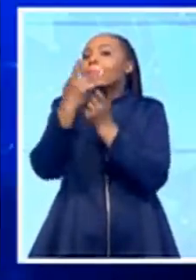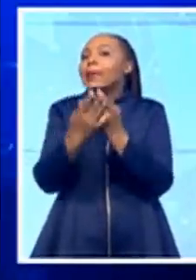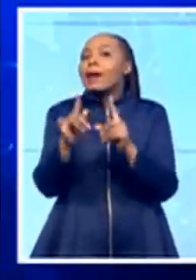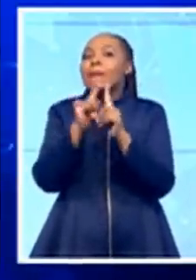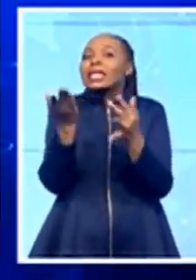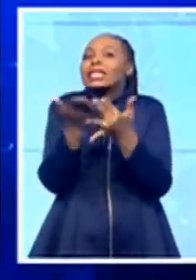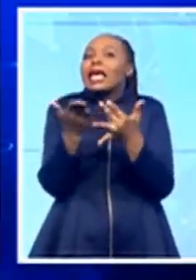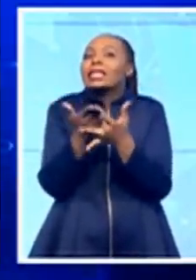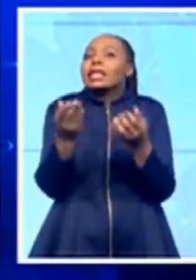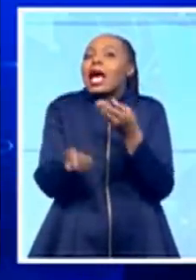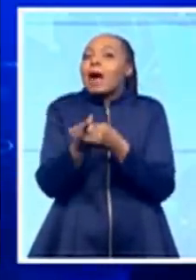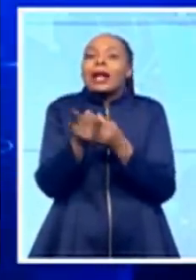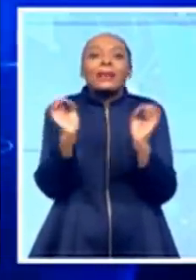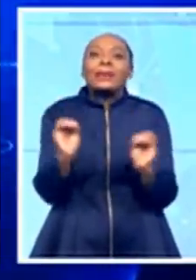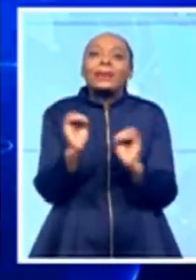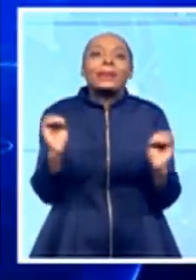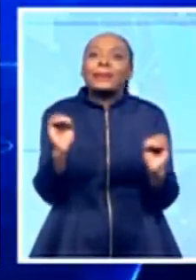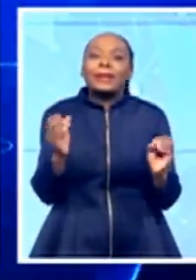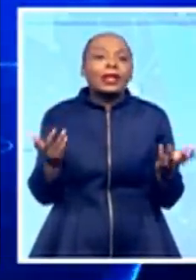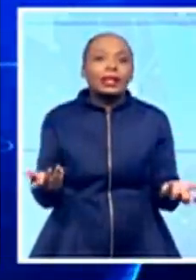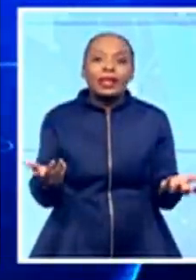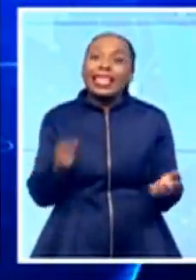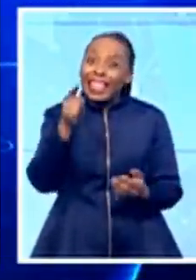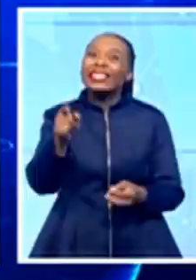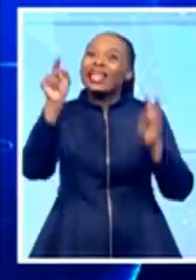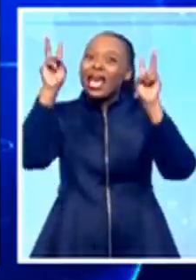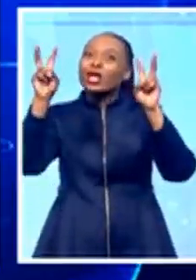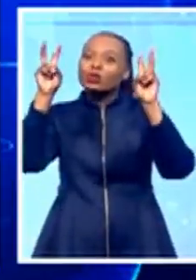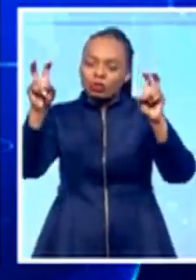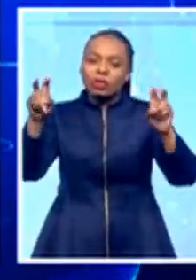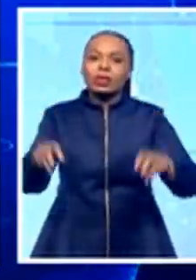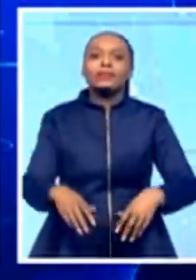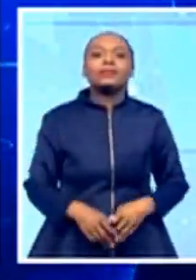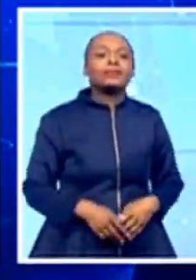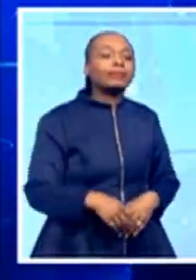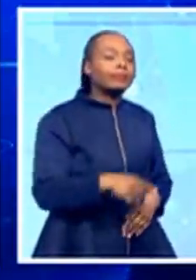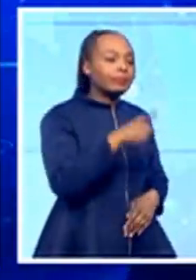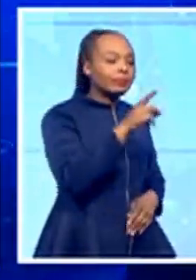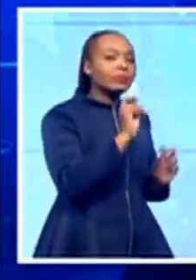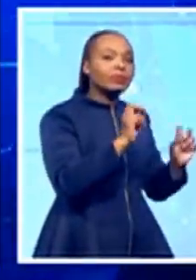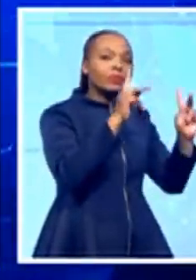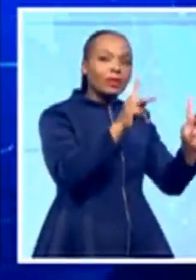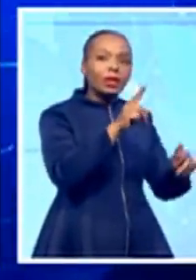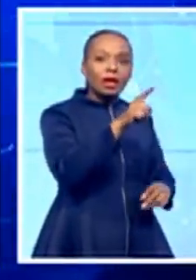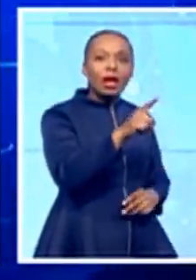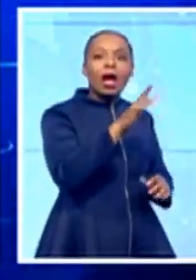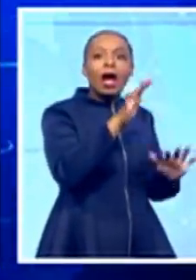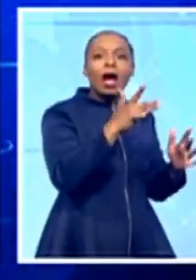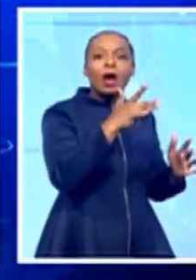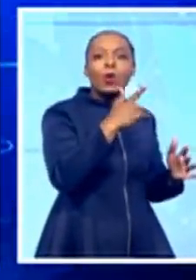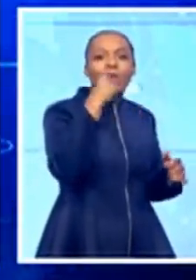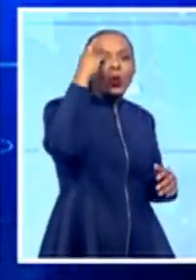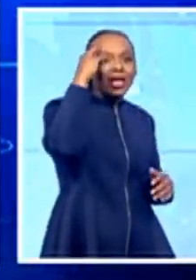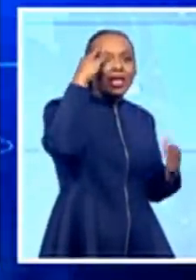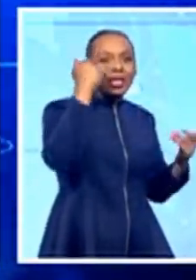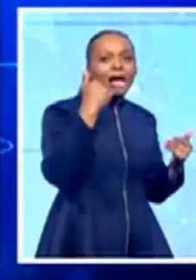the foundation's point of view, Mr. Manyi, how do you think that the temperature, the tension can be brought down at this stage in